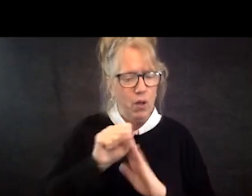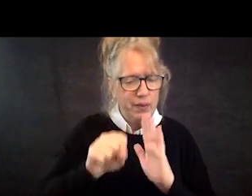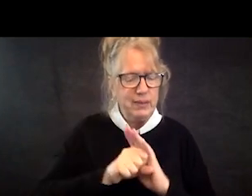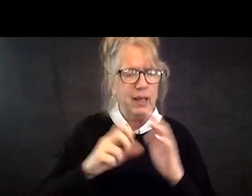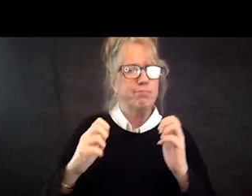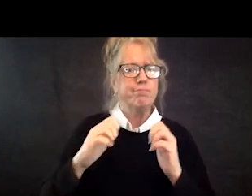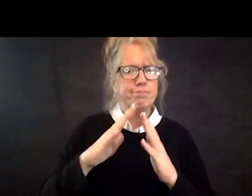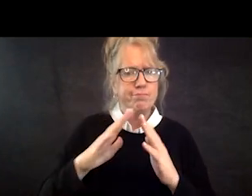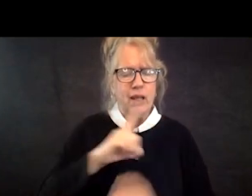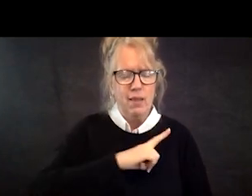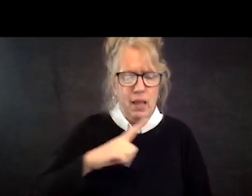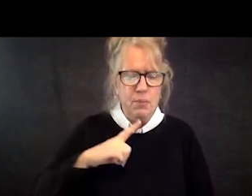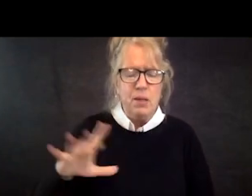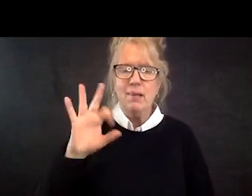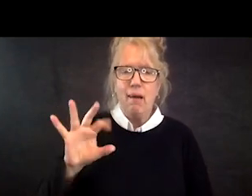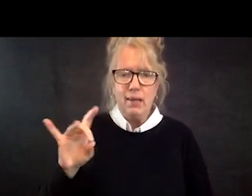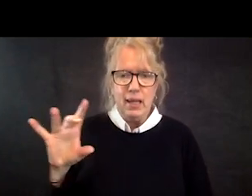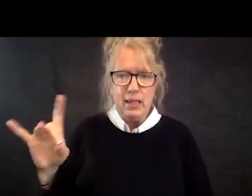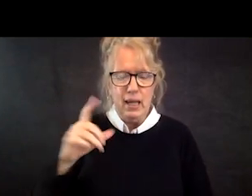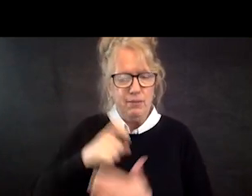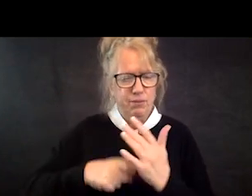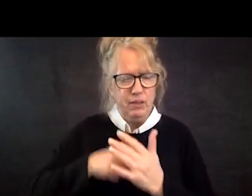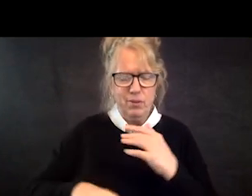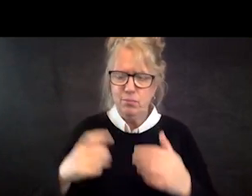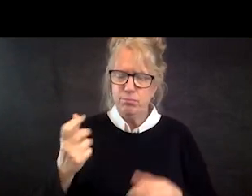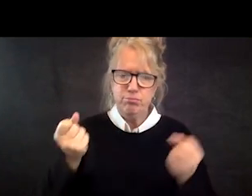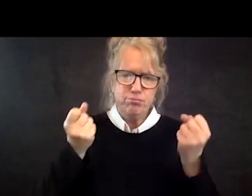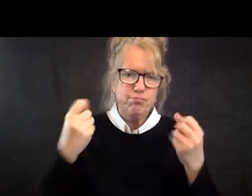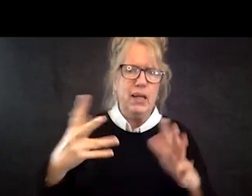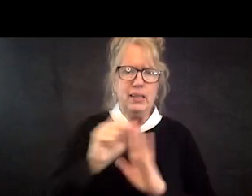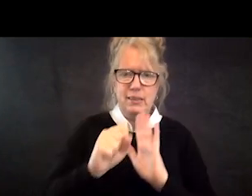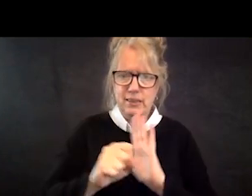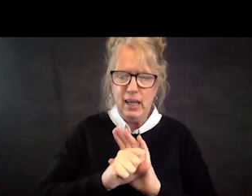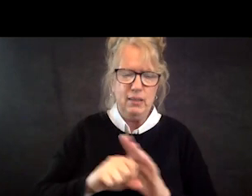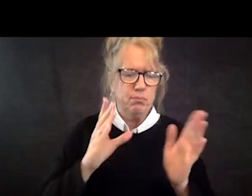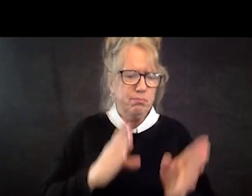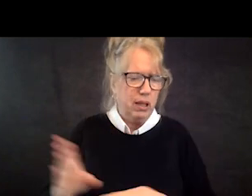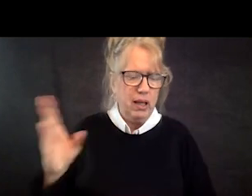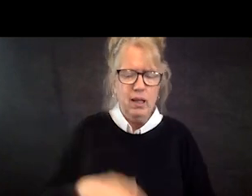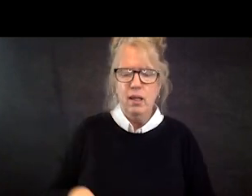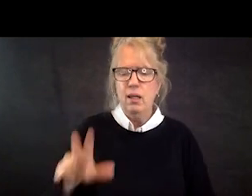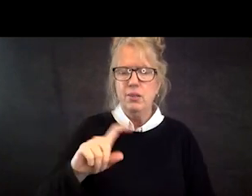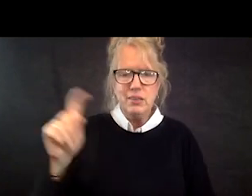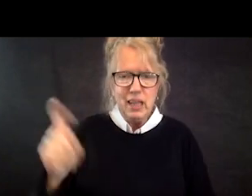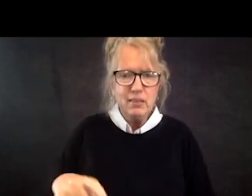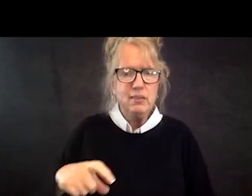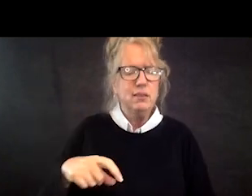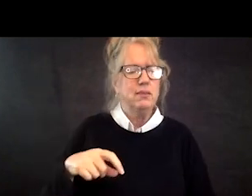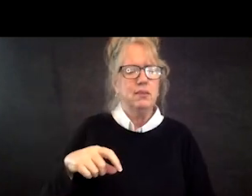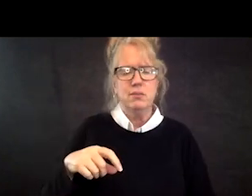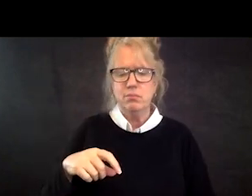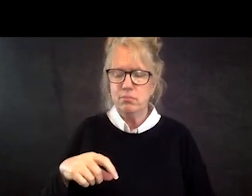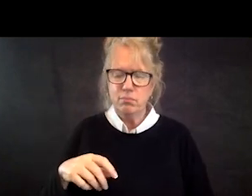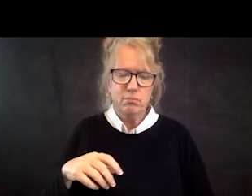that includes a 988 fee. Now we've got a dozen states heading that direction. Texas on the board